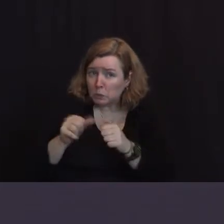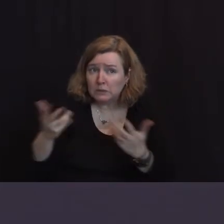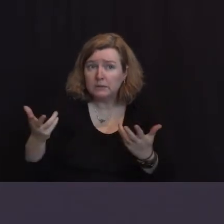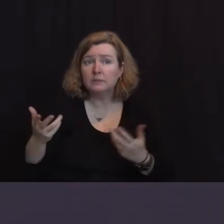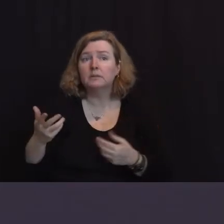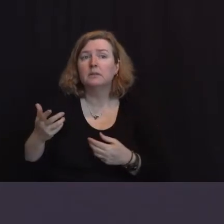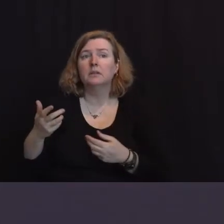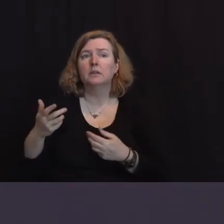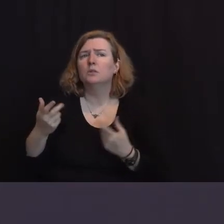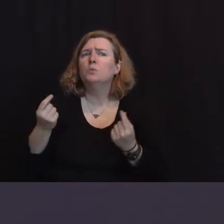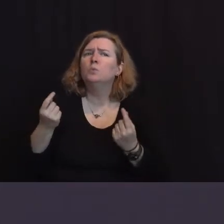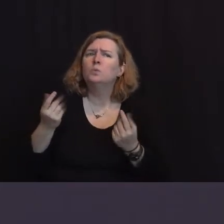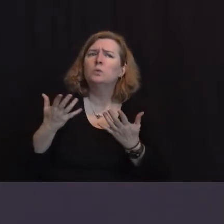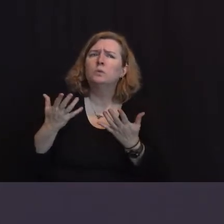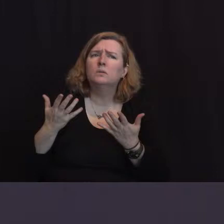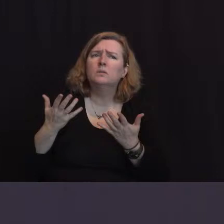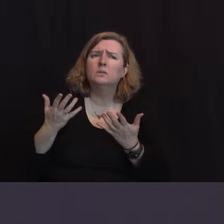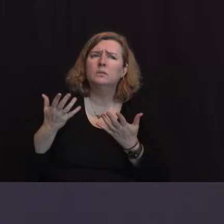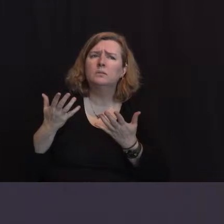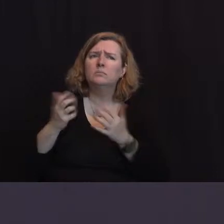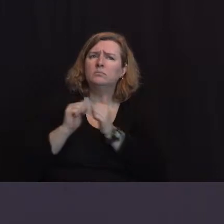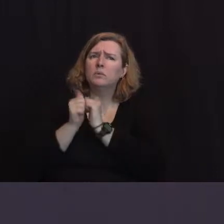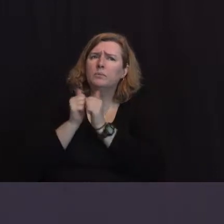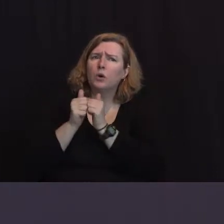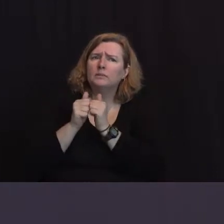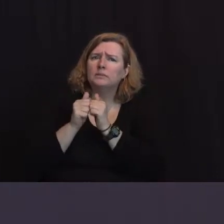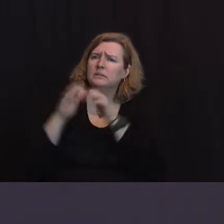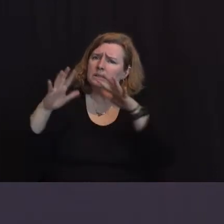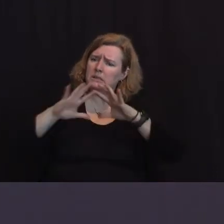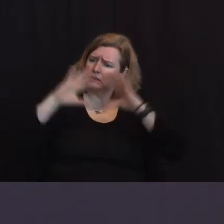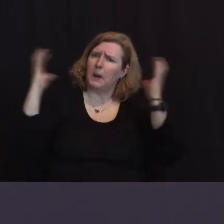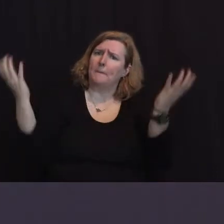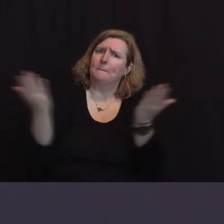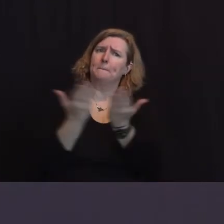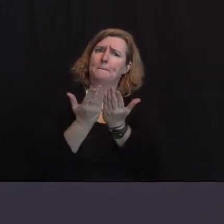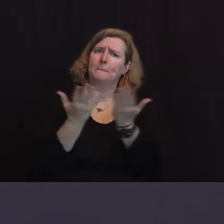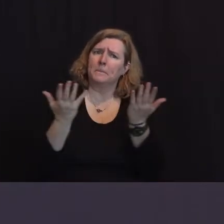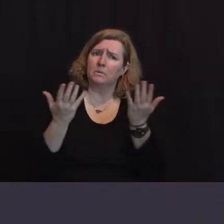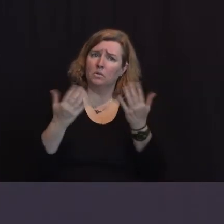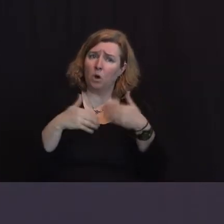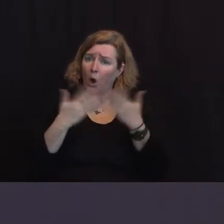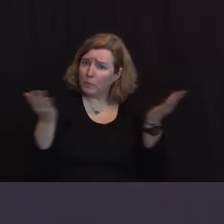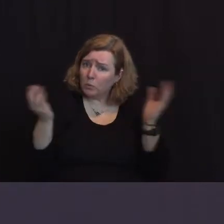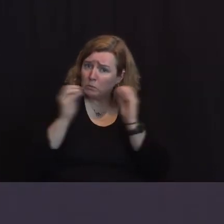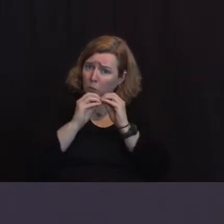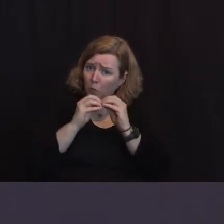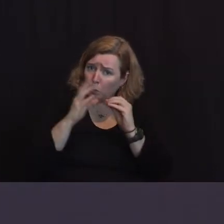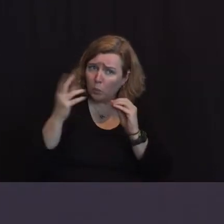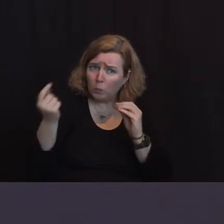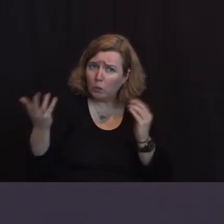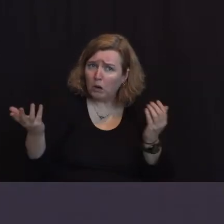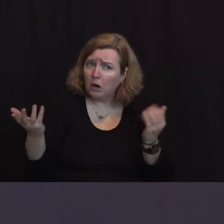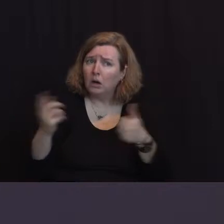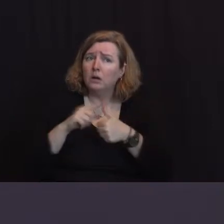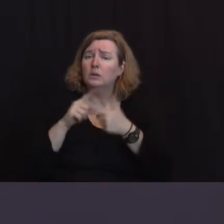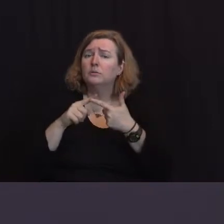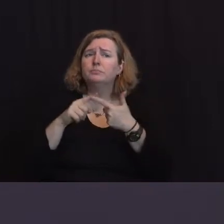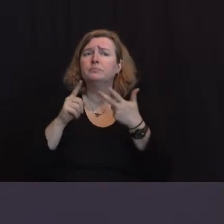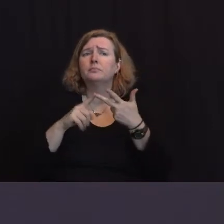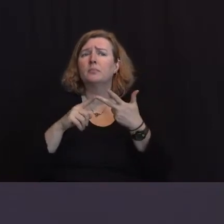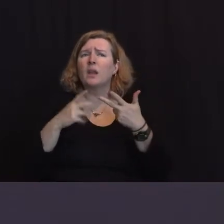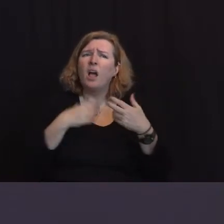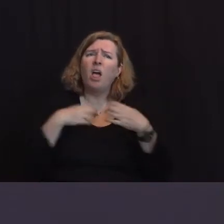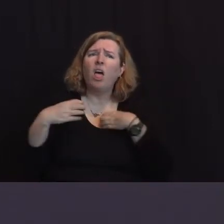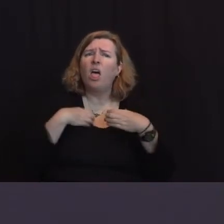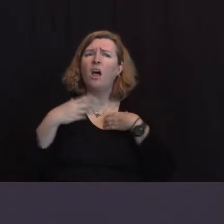stadiums. Would New Jersey consider the same? People are again having issues claiming unemployment benefits, this time because programming didn't